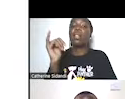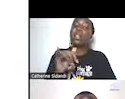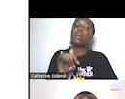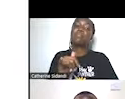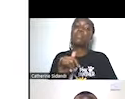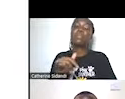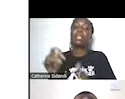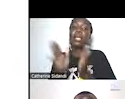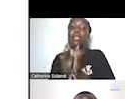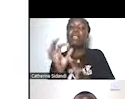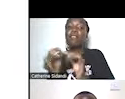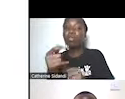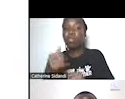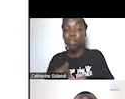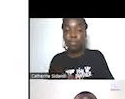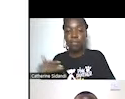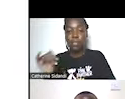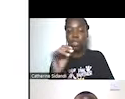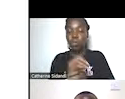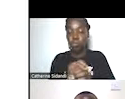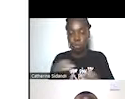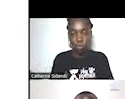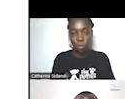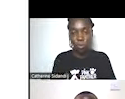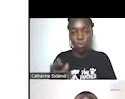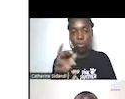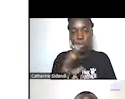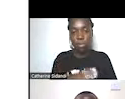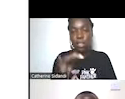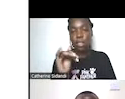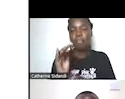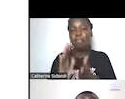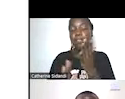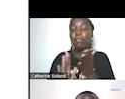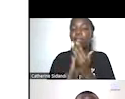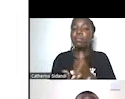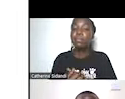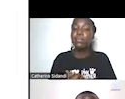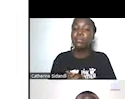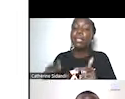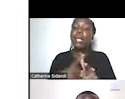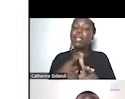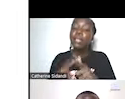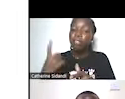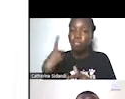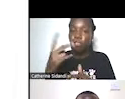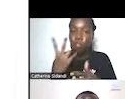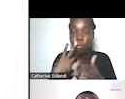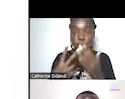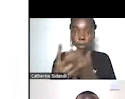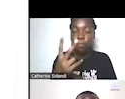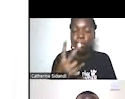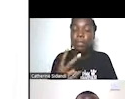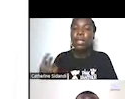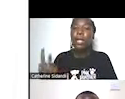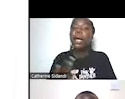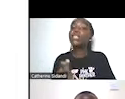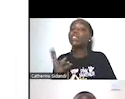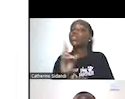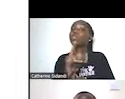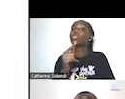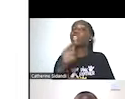can easily get that knowledge very fast. When it comes to visualization, now here these are going to do our dashboards.